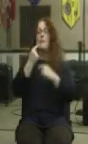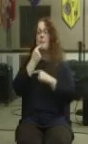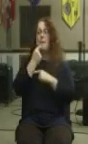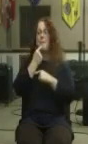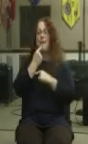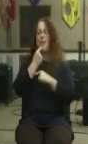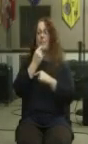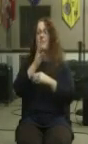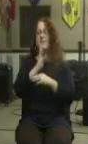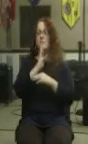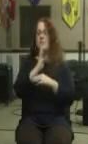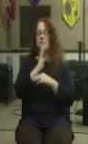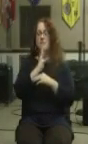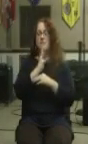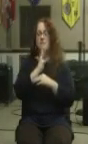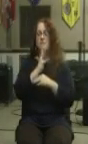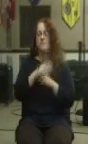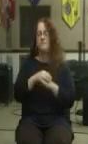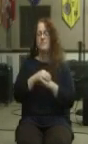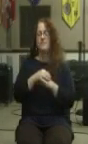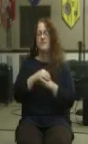speak.